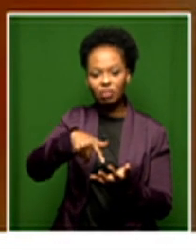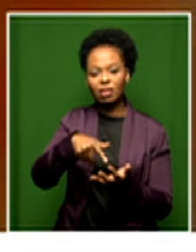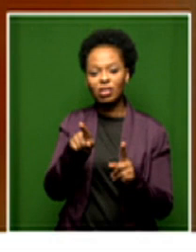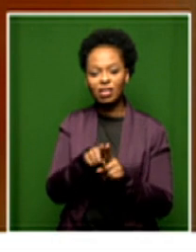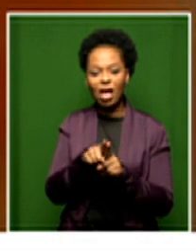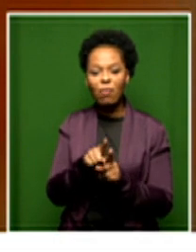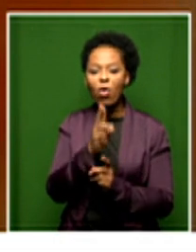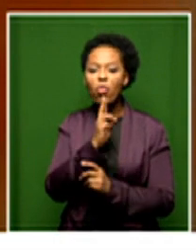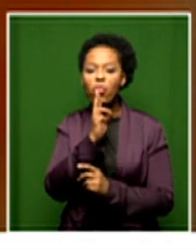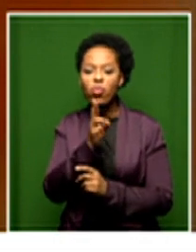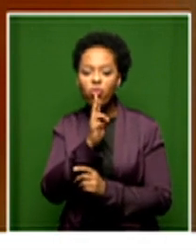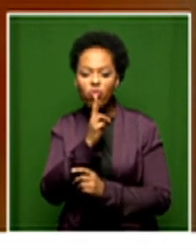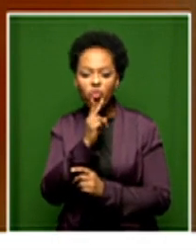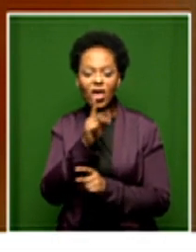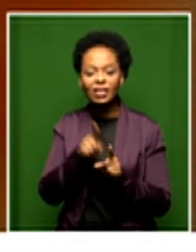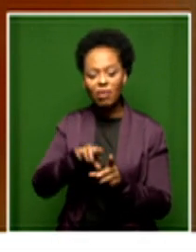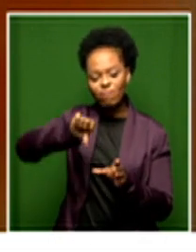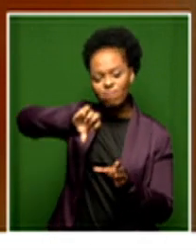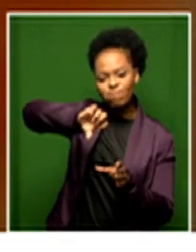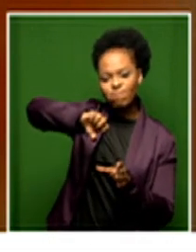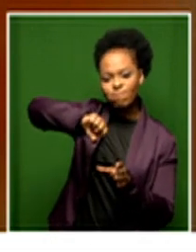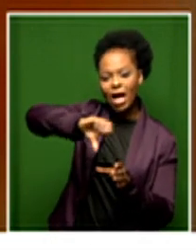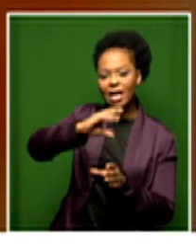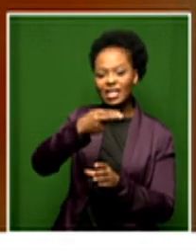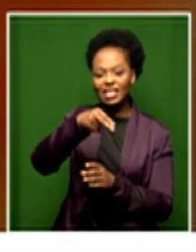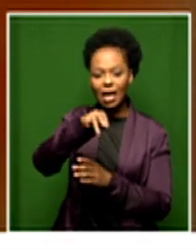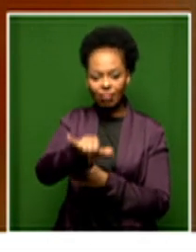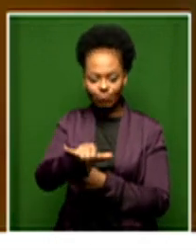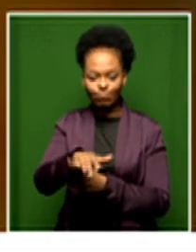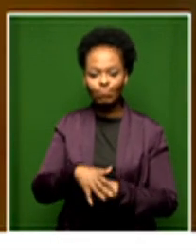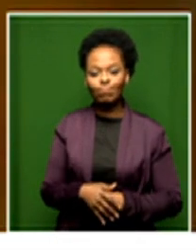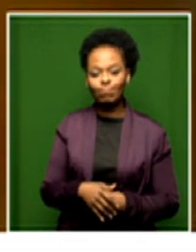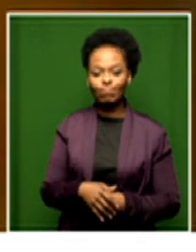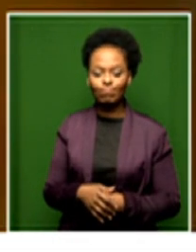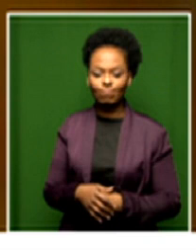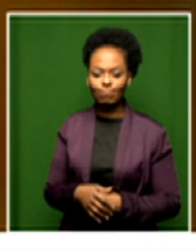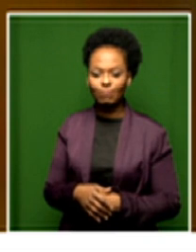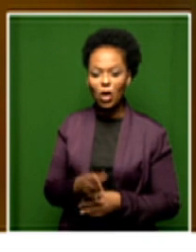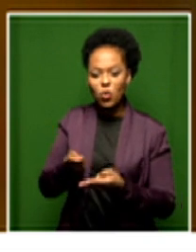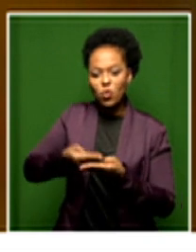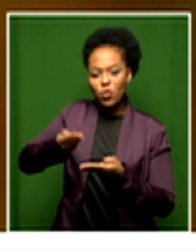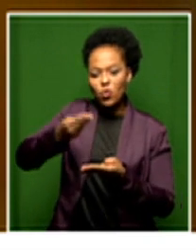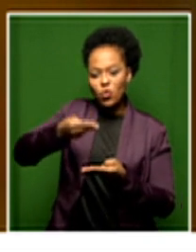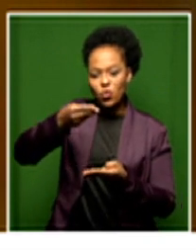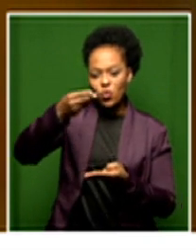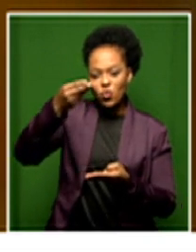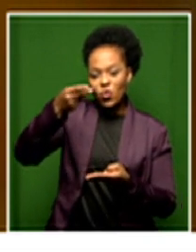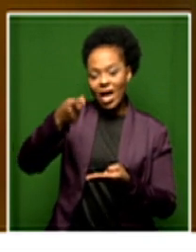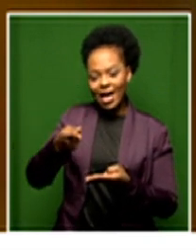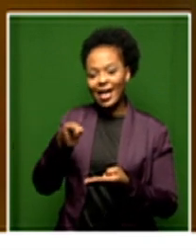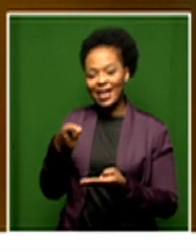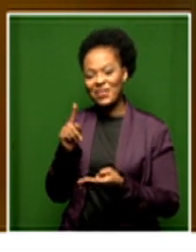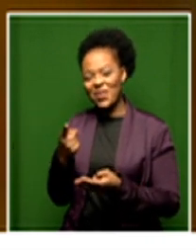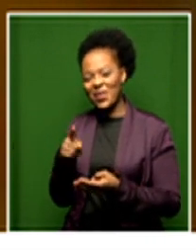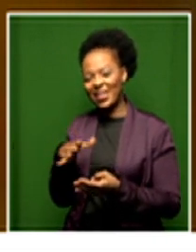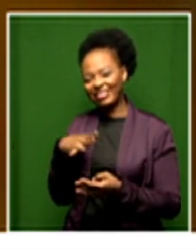citrus and fruit chutney. And then I have a traditional tiramisu as a side dessert. Oh, gosh. All